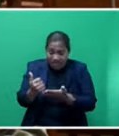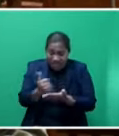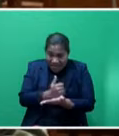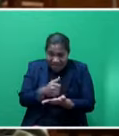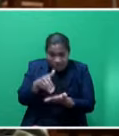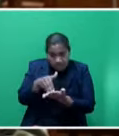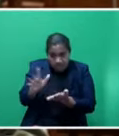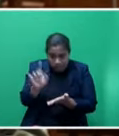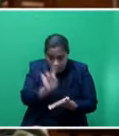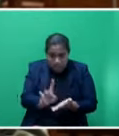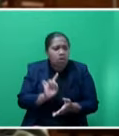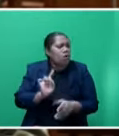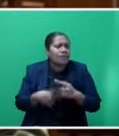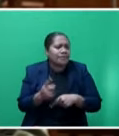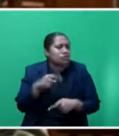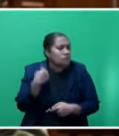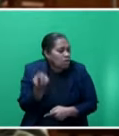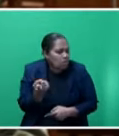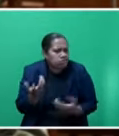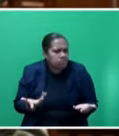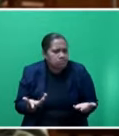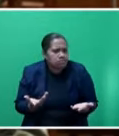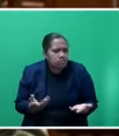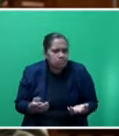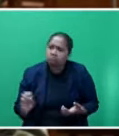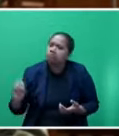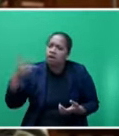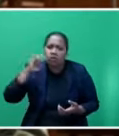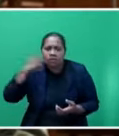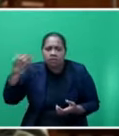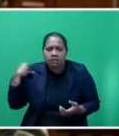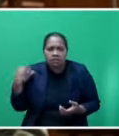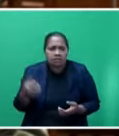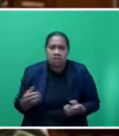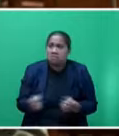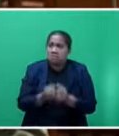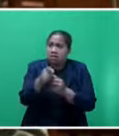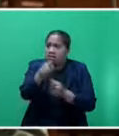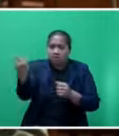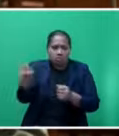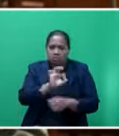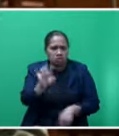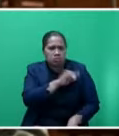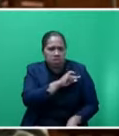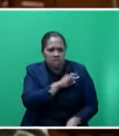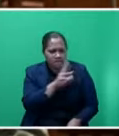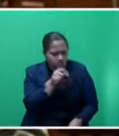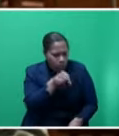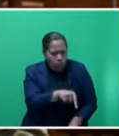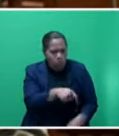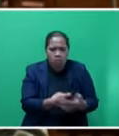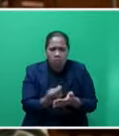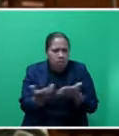what about tomorrow? Tomorrow, someone will be affected, but those people will not be qualified. So if this was in a